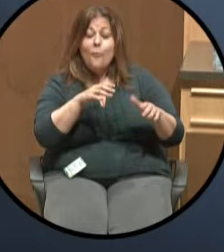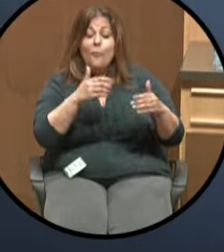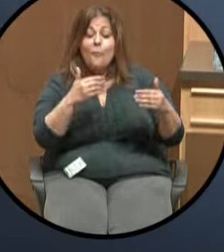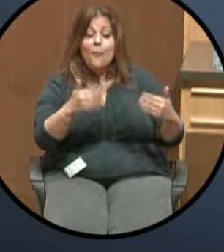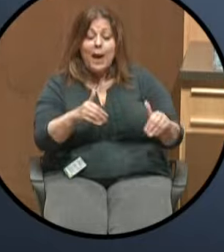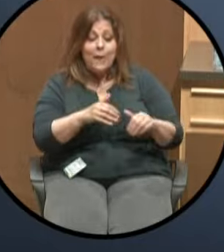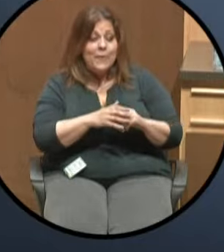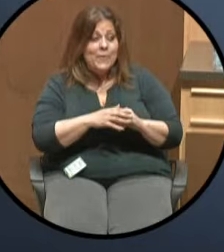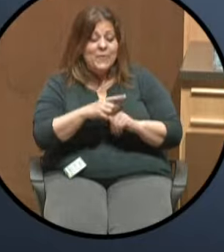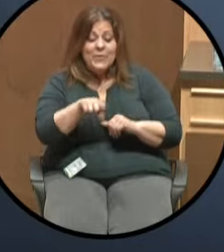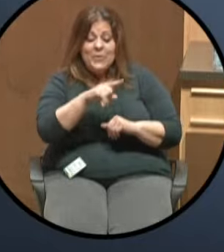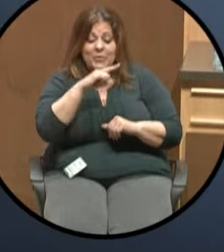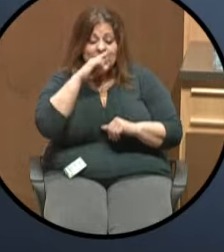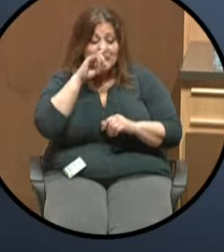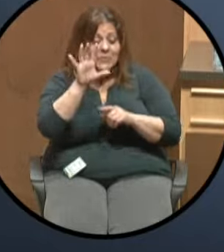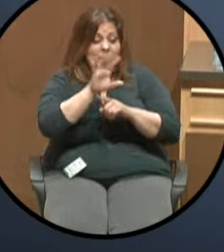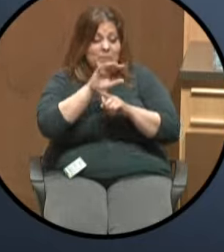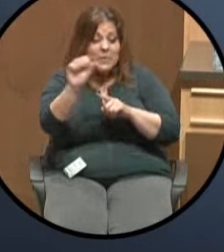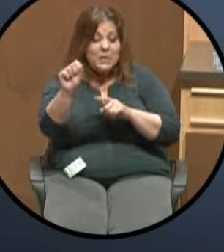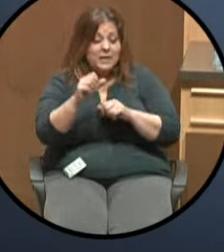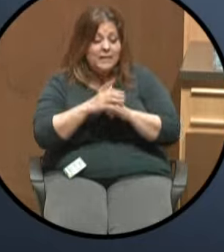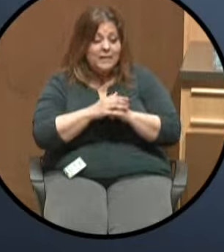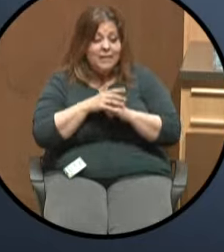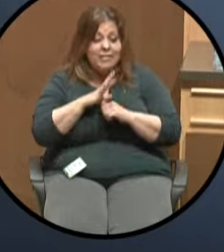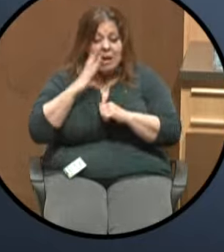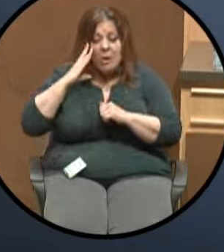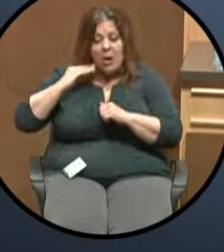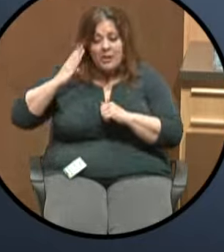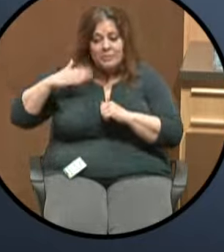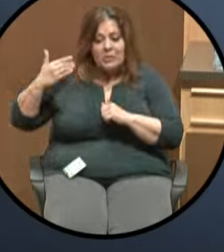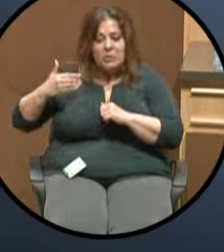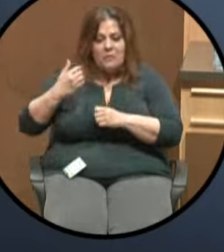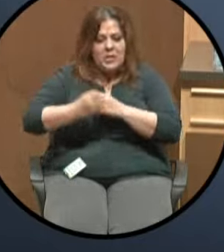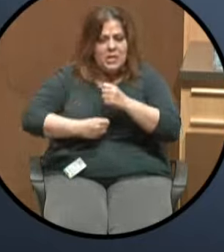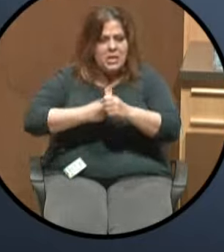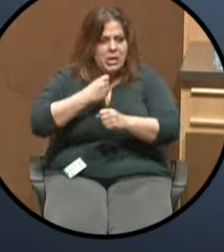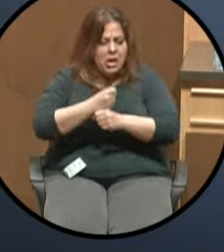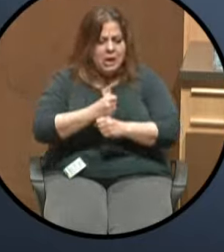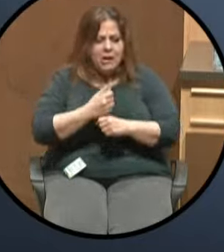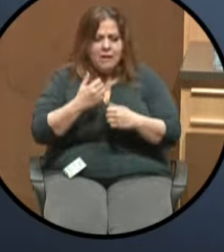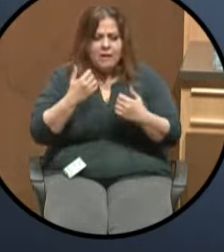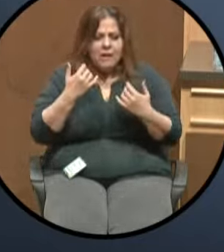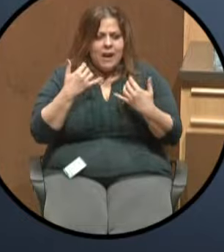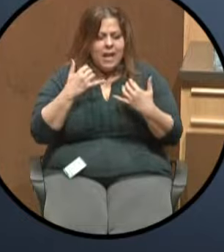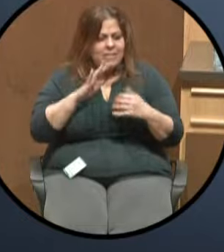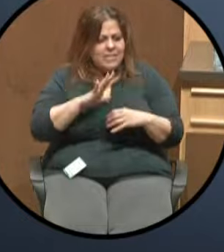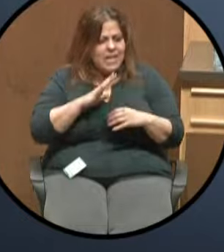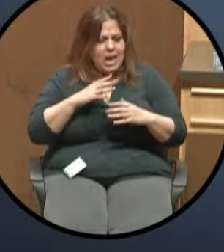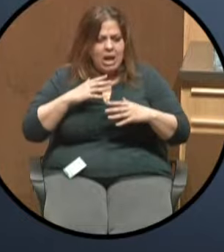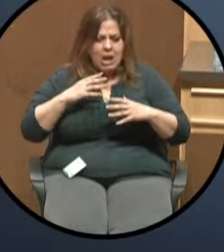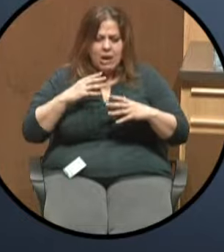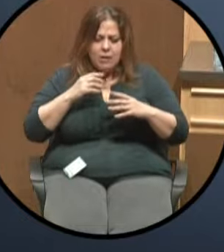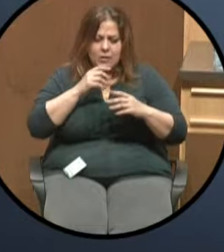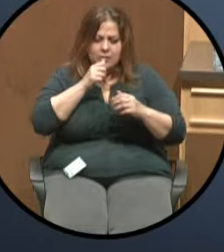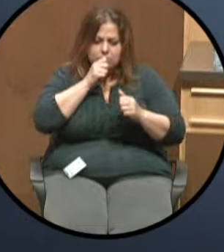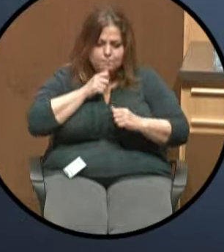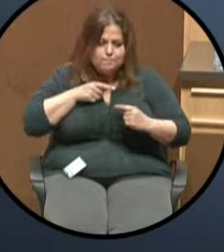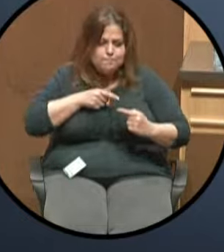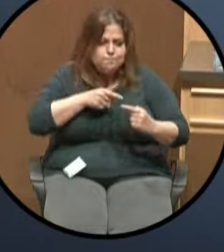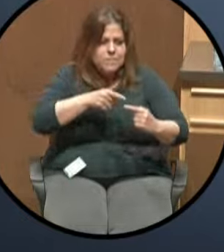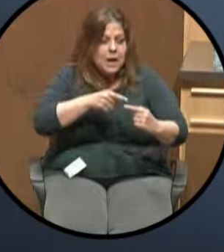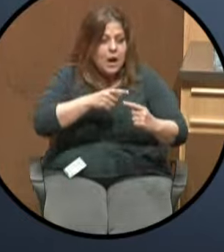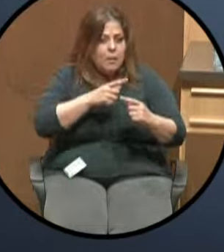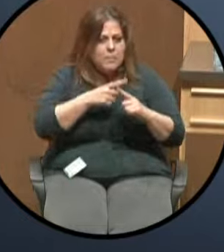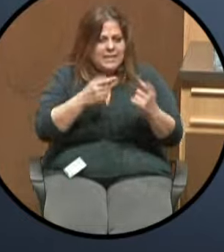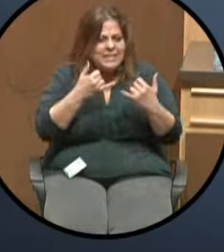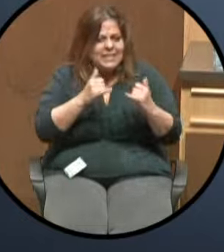deal with all this stuff, and yet be so helpful in preventing the spread of this virus in society just